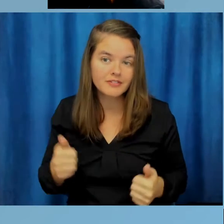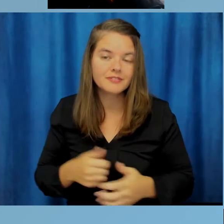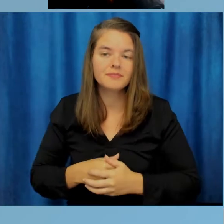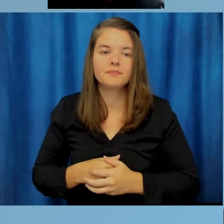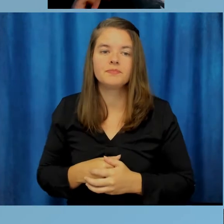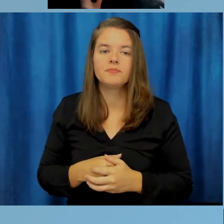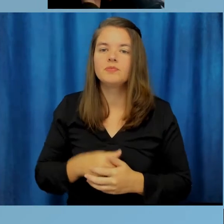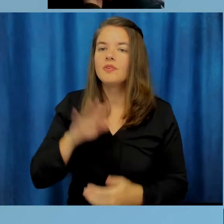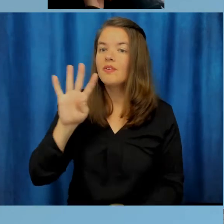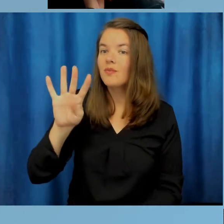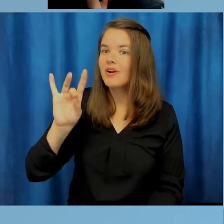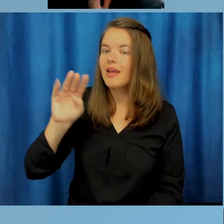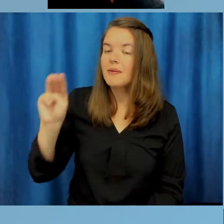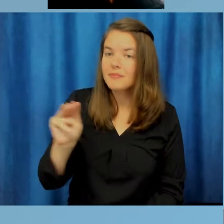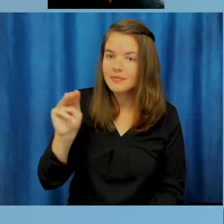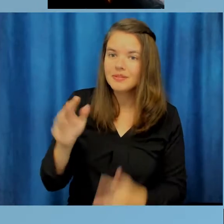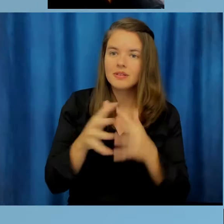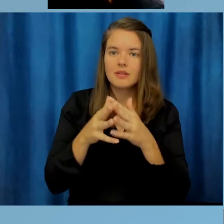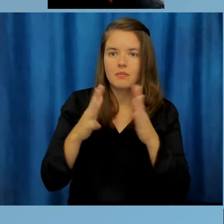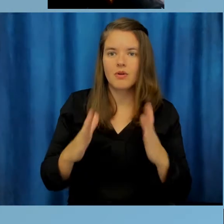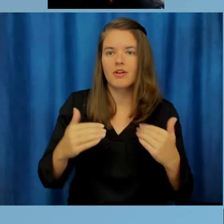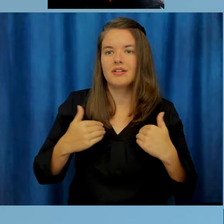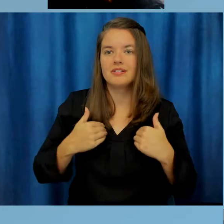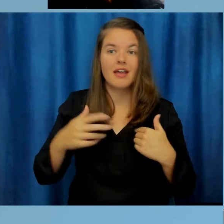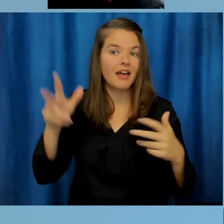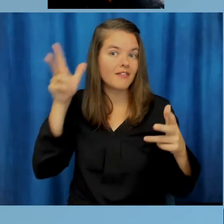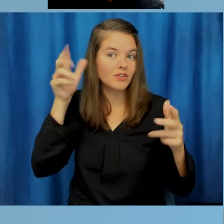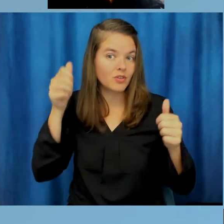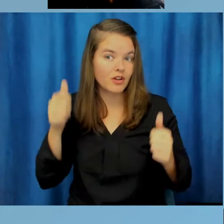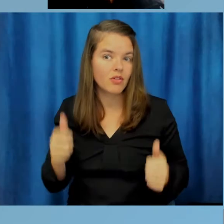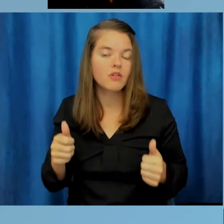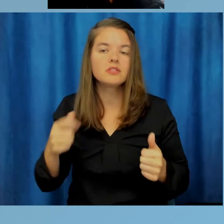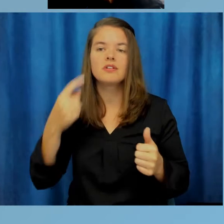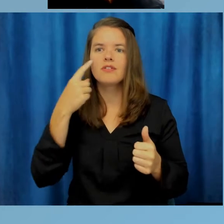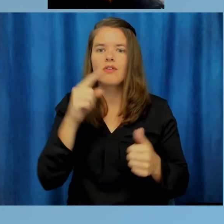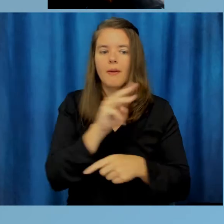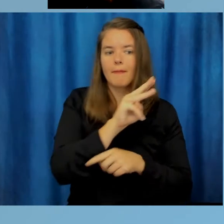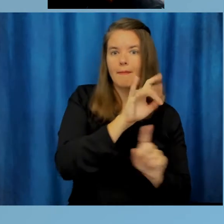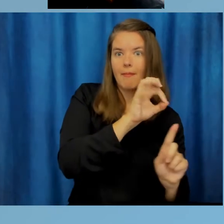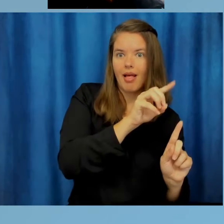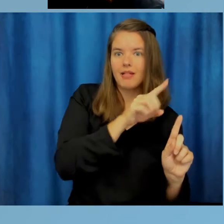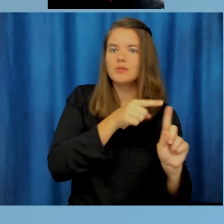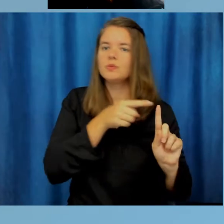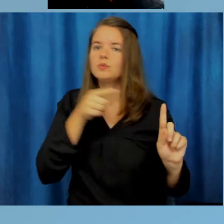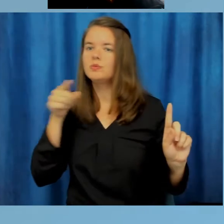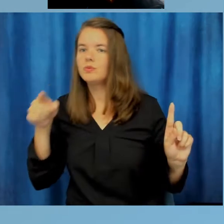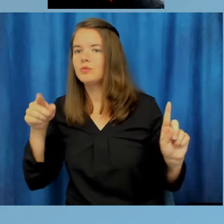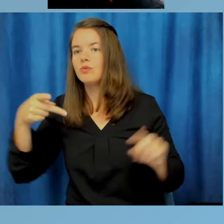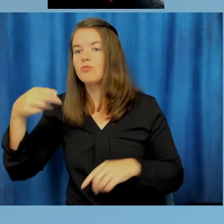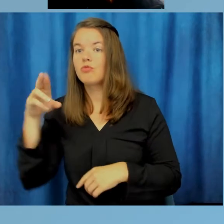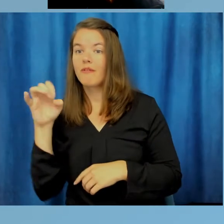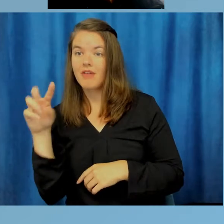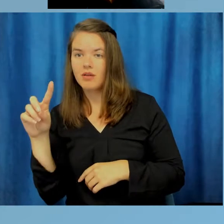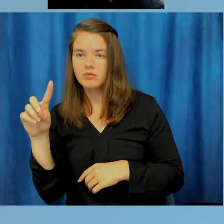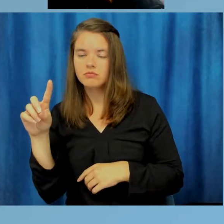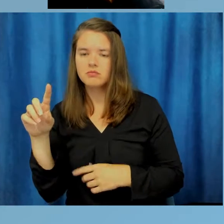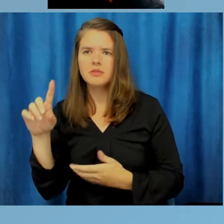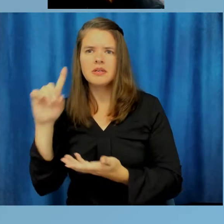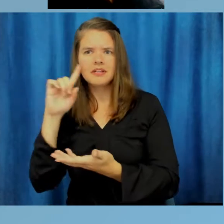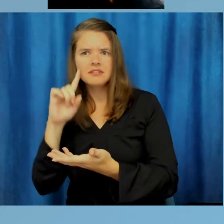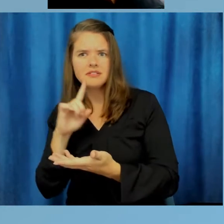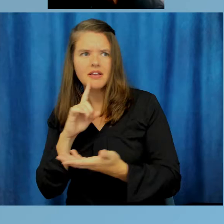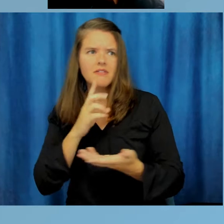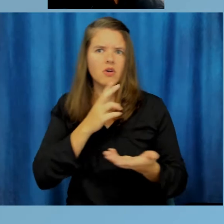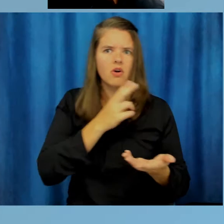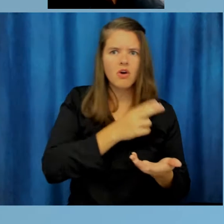loss. 48 million Americans have hearing loss from mild to profound. What does it mean to be deaf, and how does